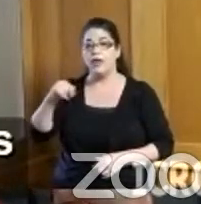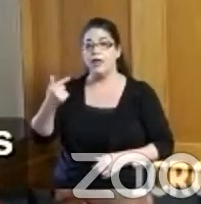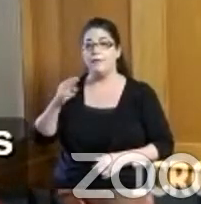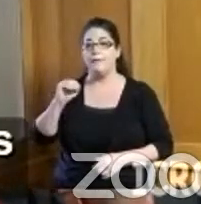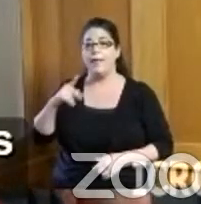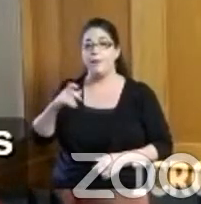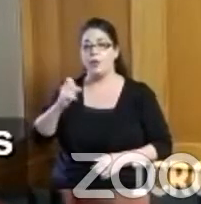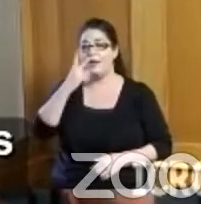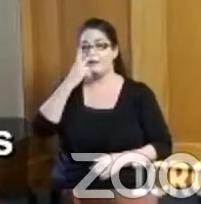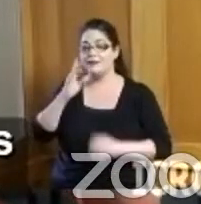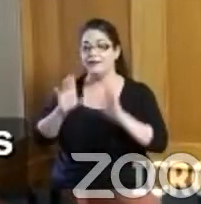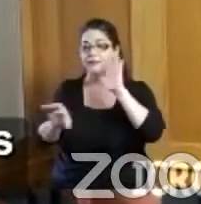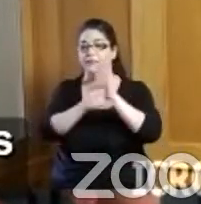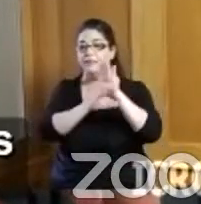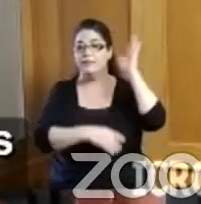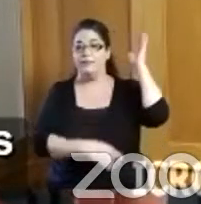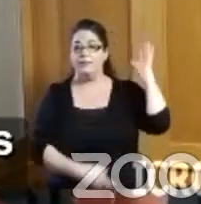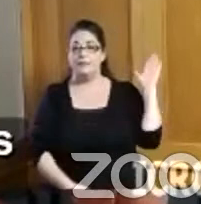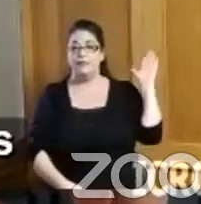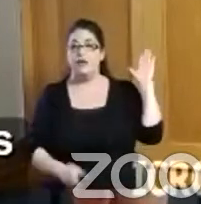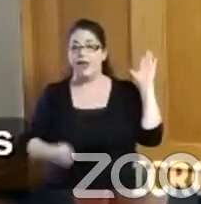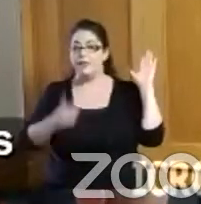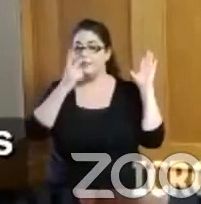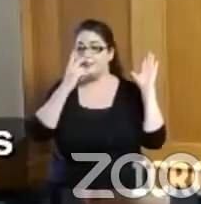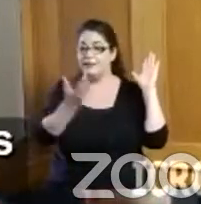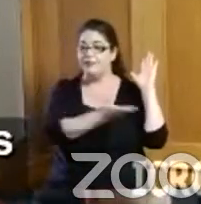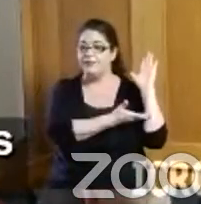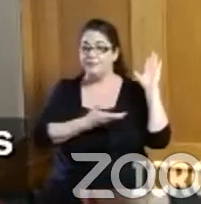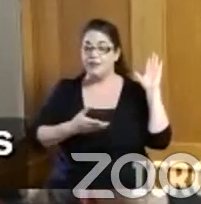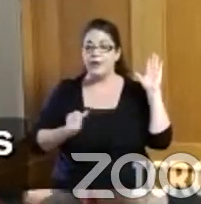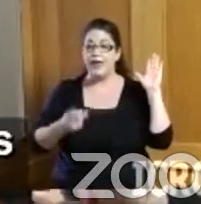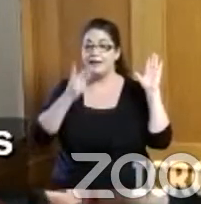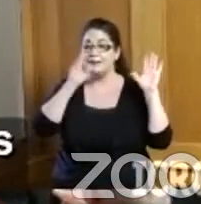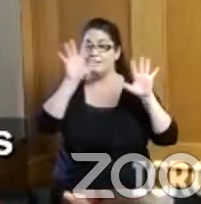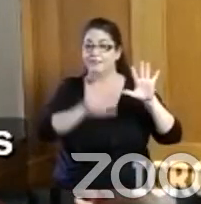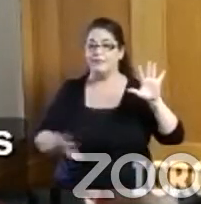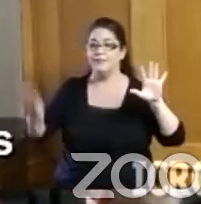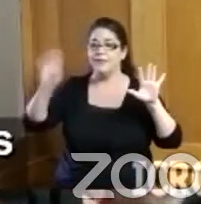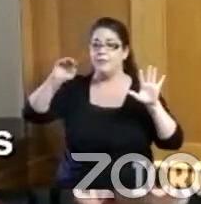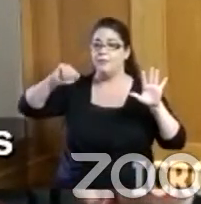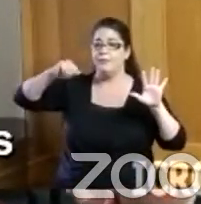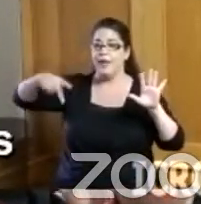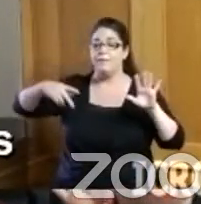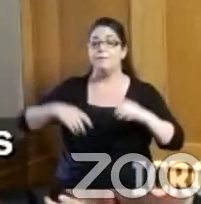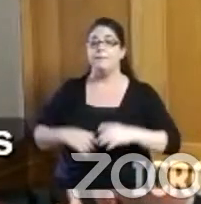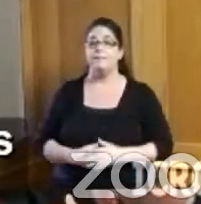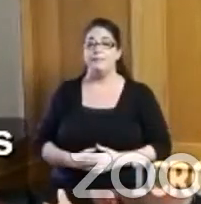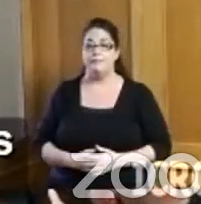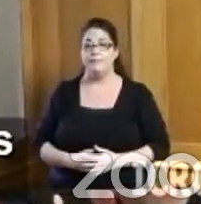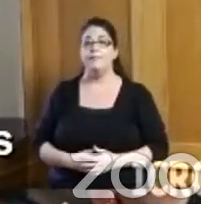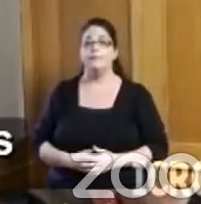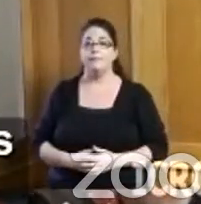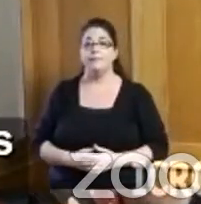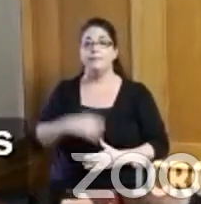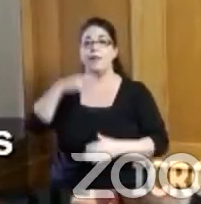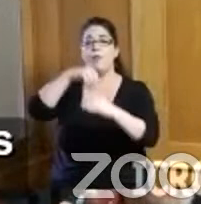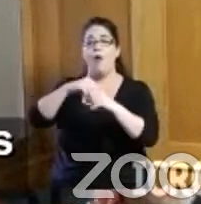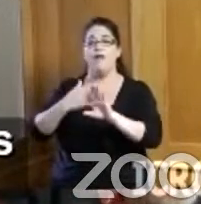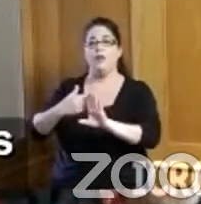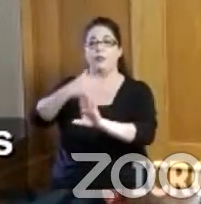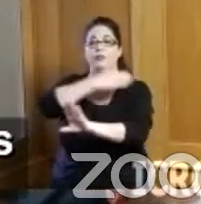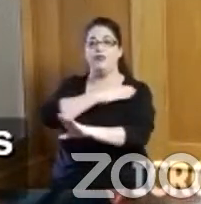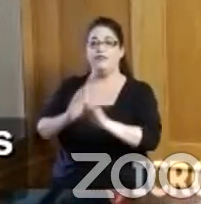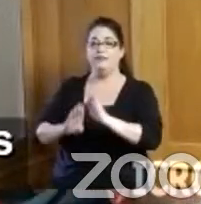here. Majority of the property is zoned EE planned retail currently as part of a previous development that was not